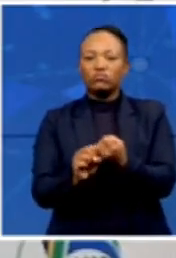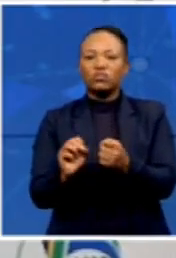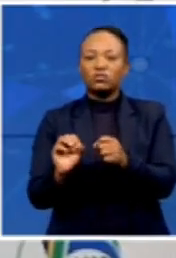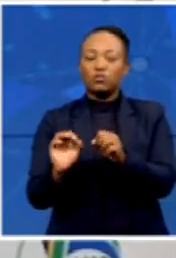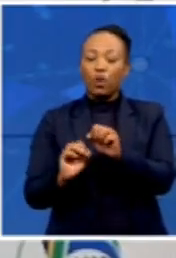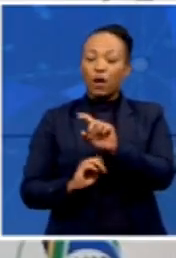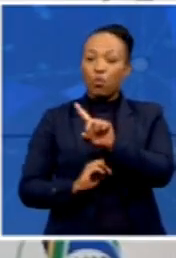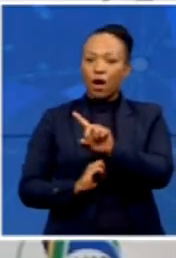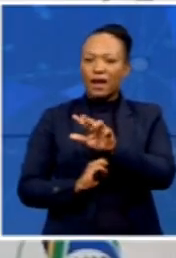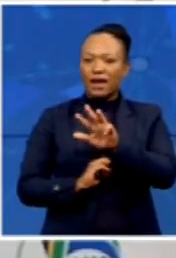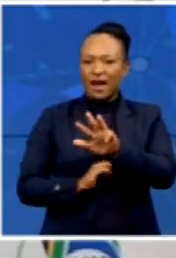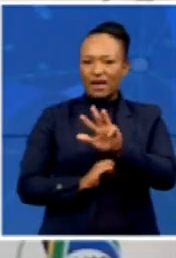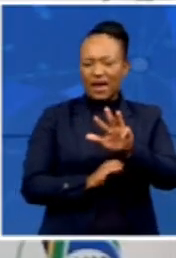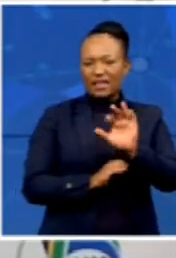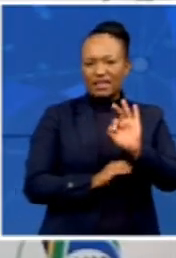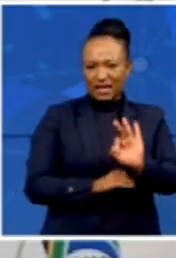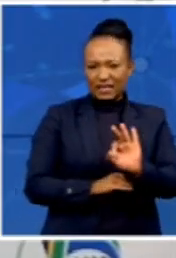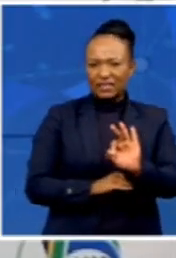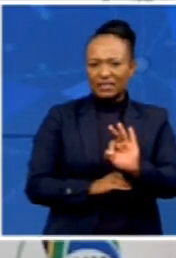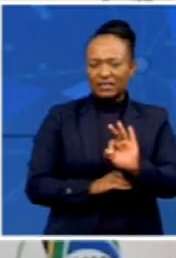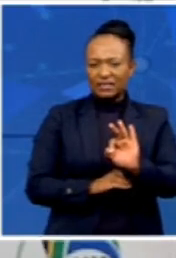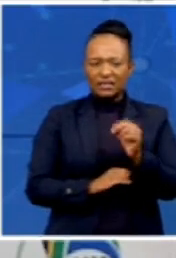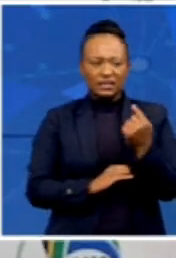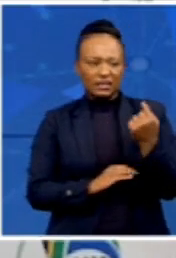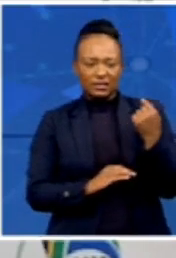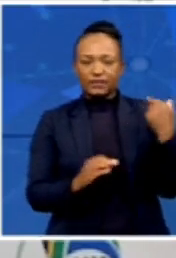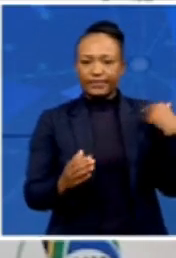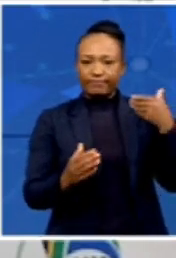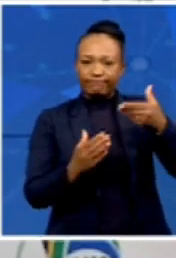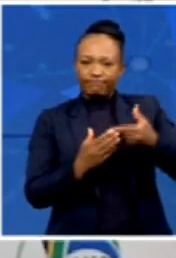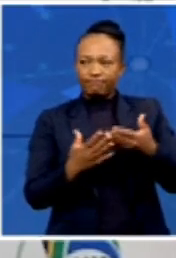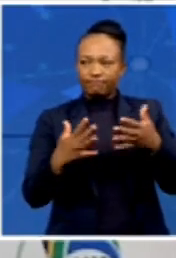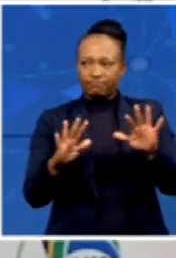1993 got declared as the World Water Day.